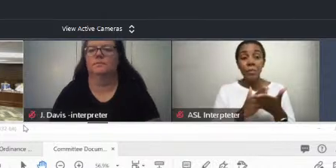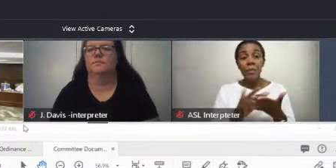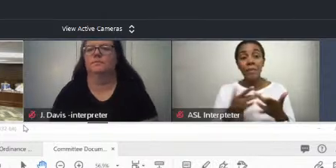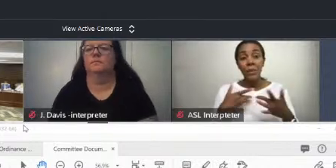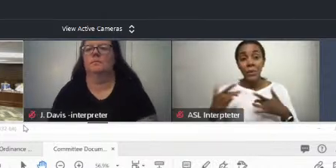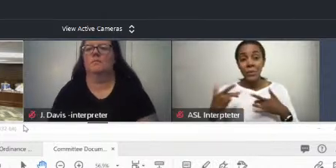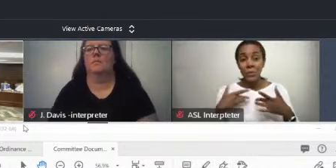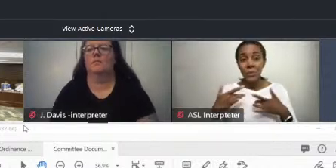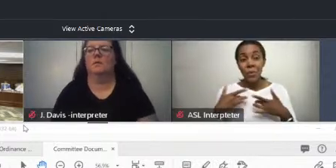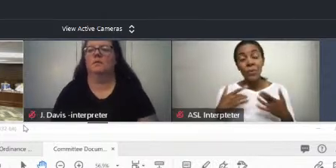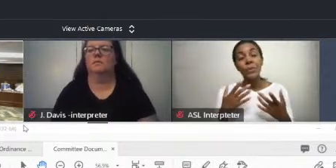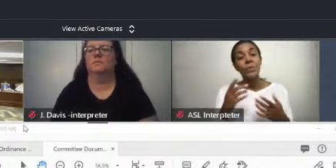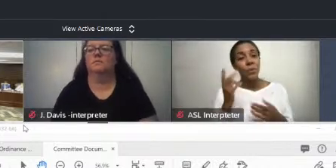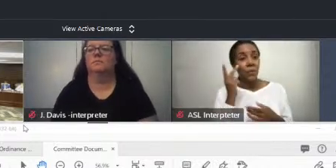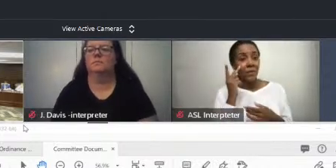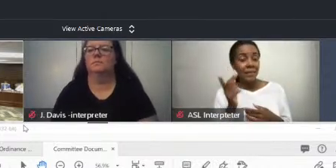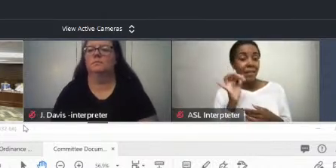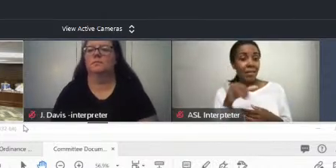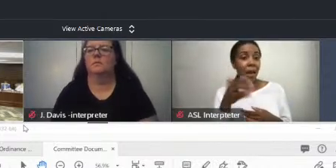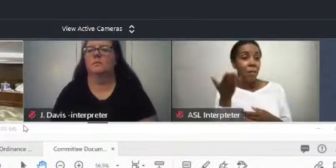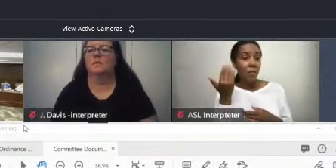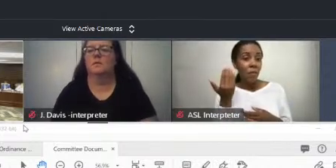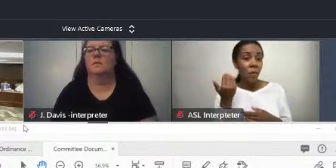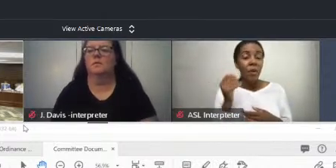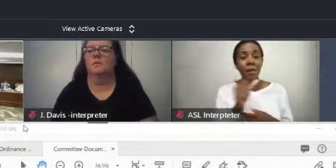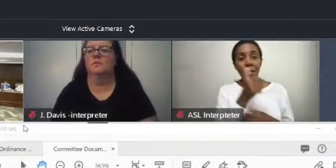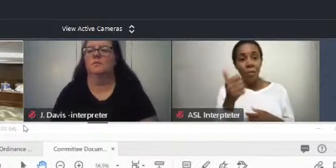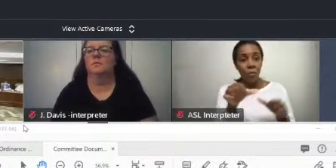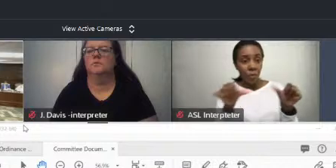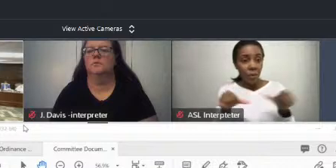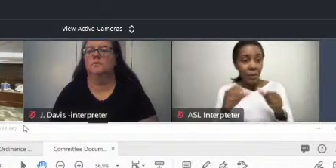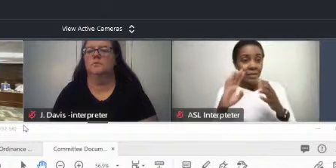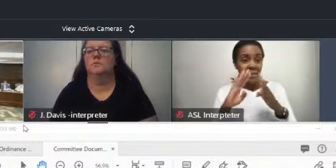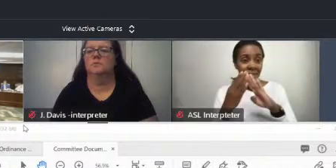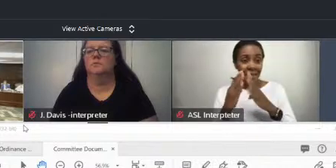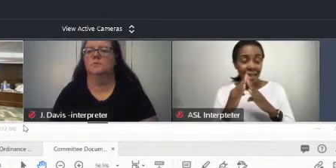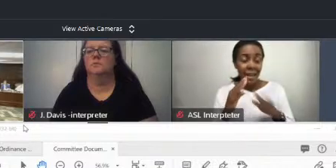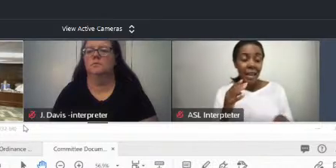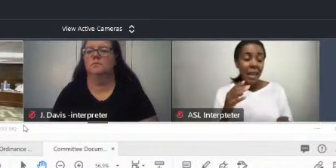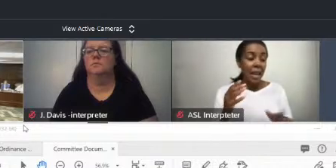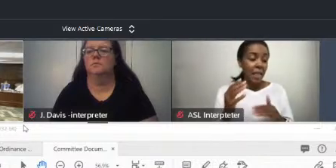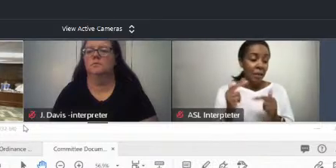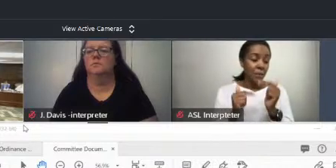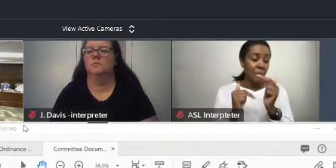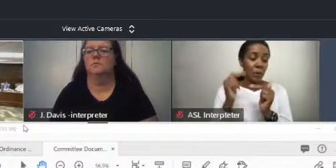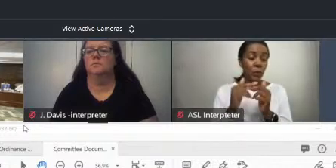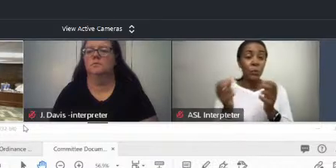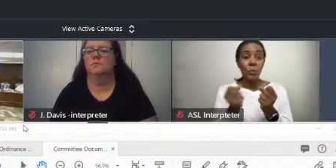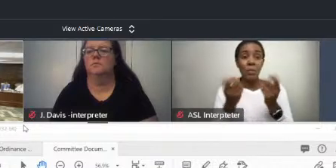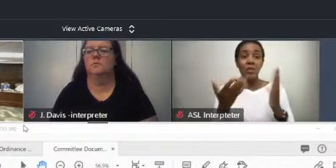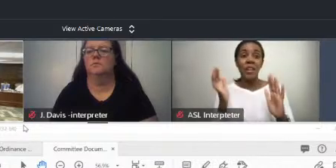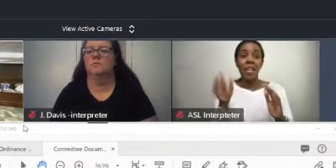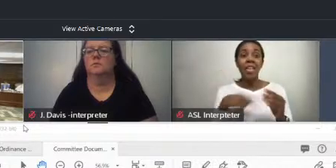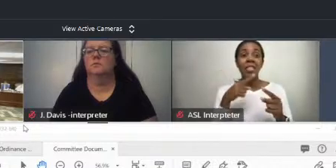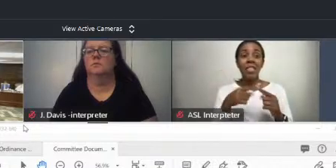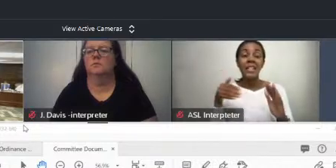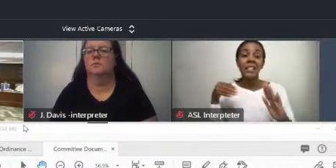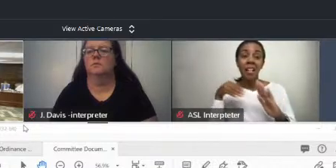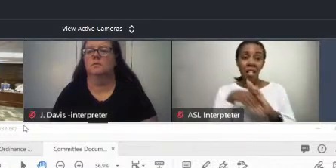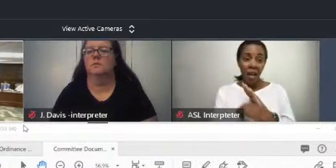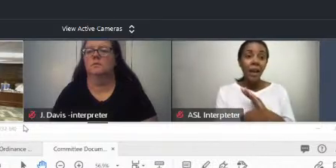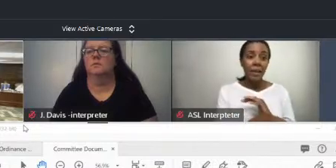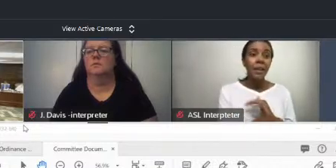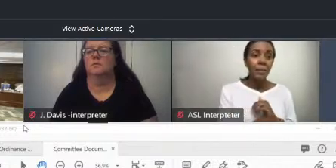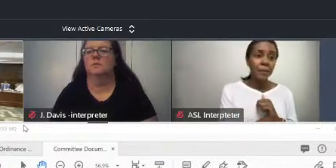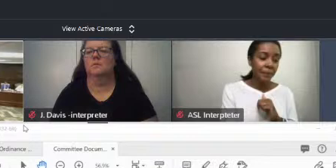before in some other areas of the city where that is kind of overbuilt and then kind of declined. So this will be a